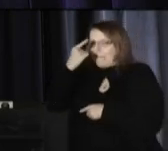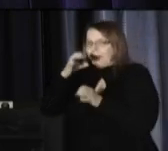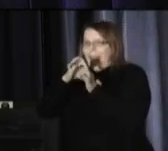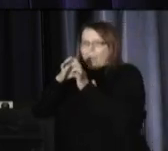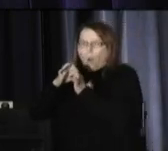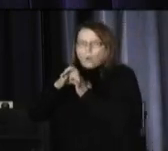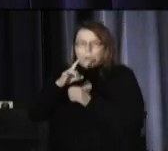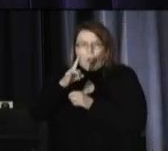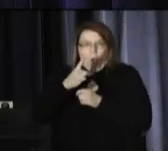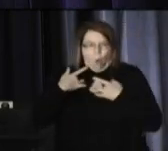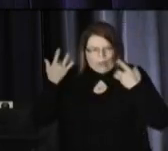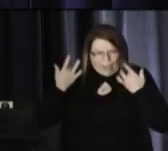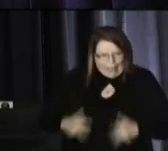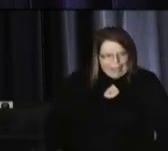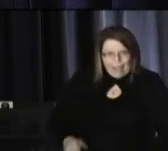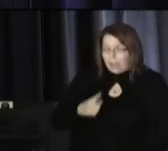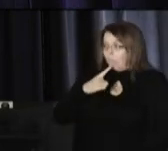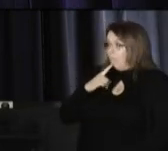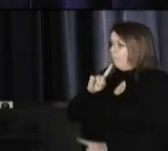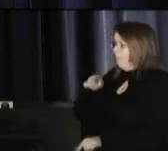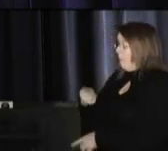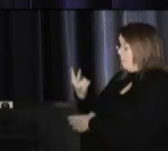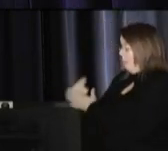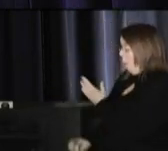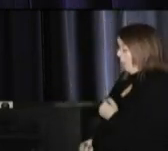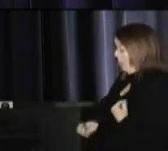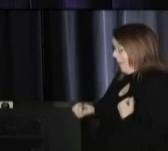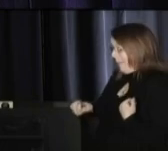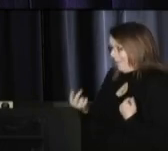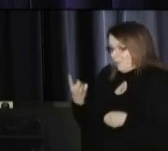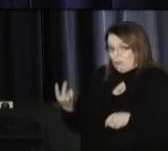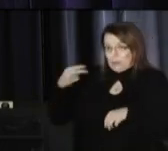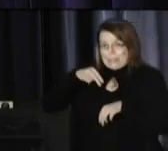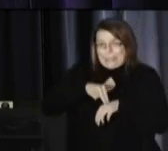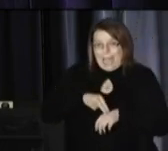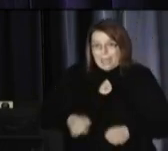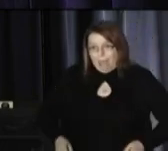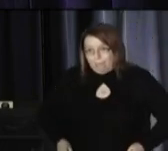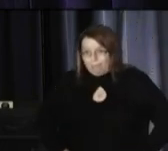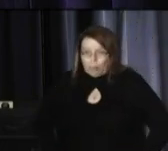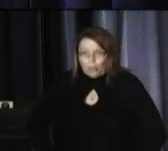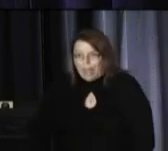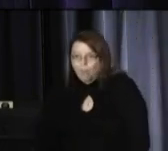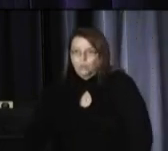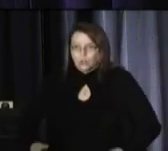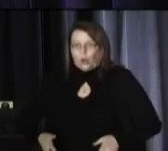answer both. You stand up and pull down your skirt and panties.